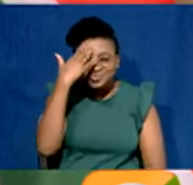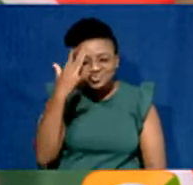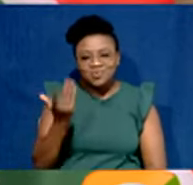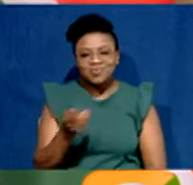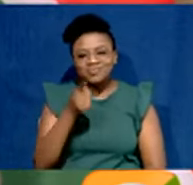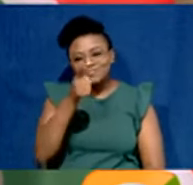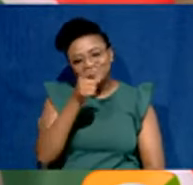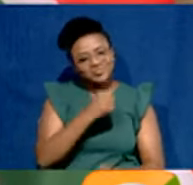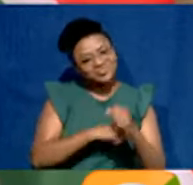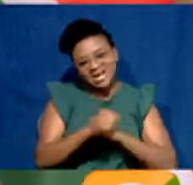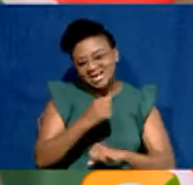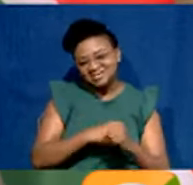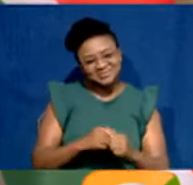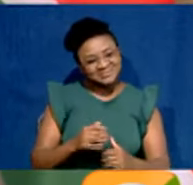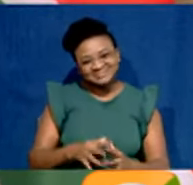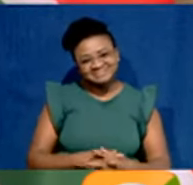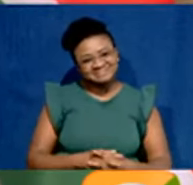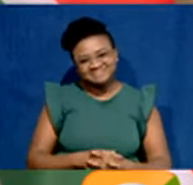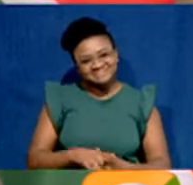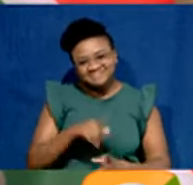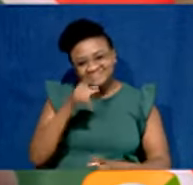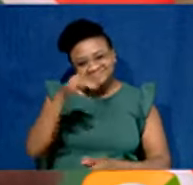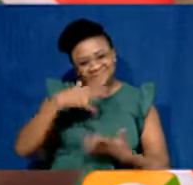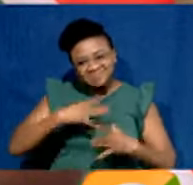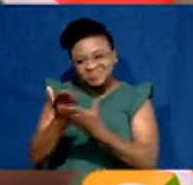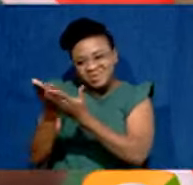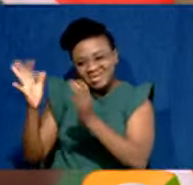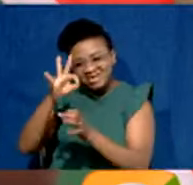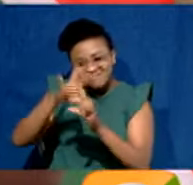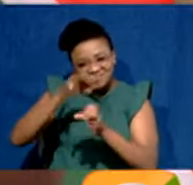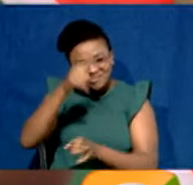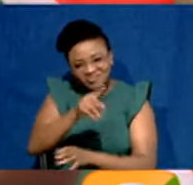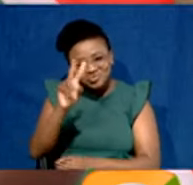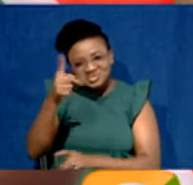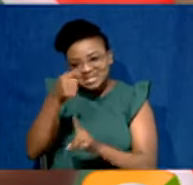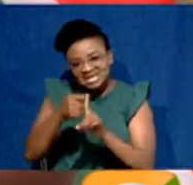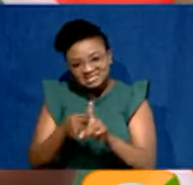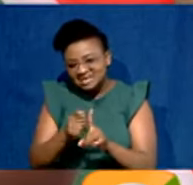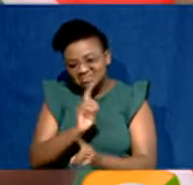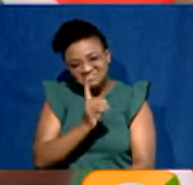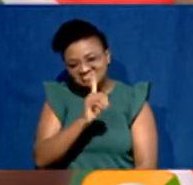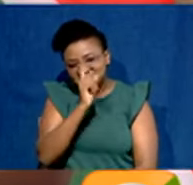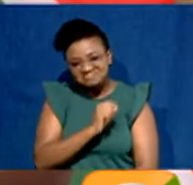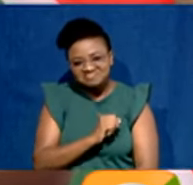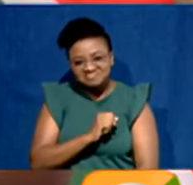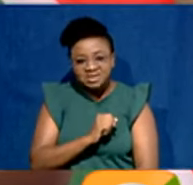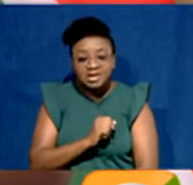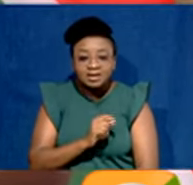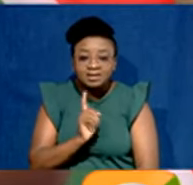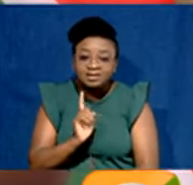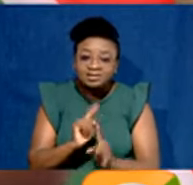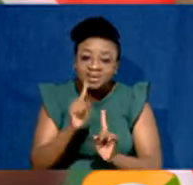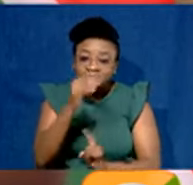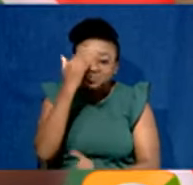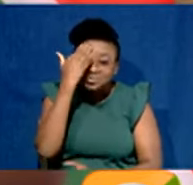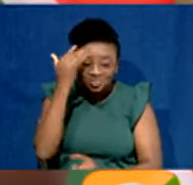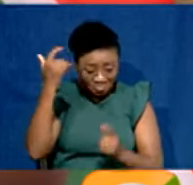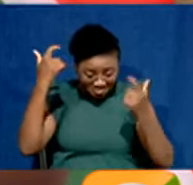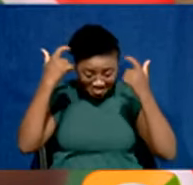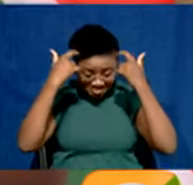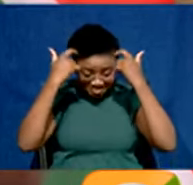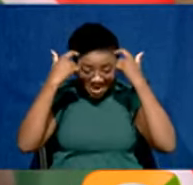you're going, you will not get a second term. You know, let me tell you, I am very clear in my